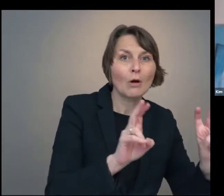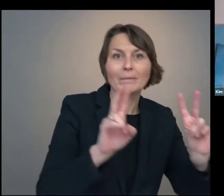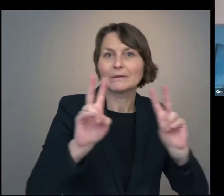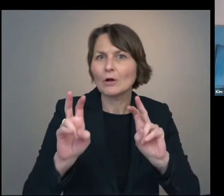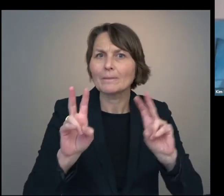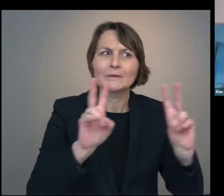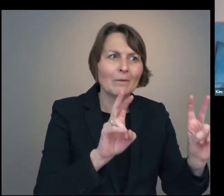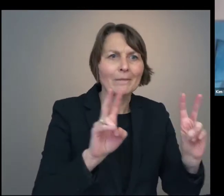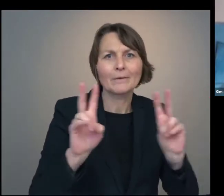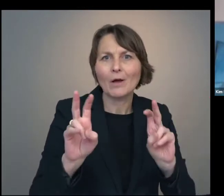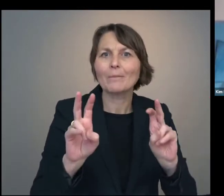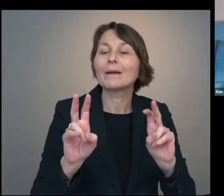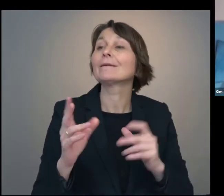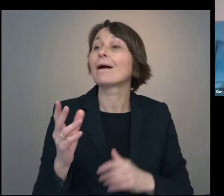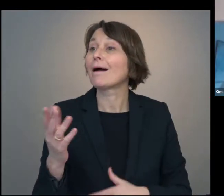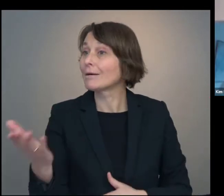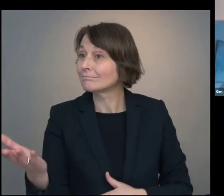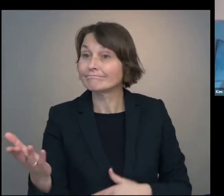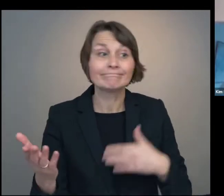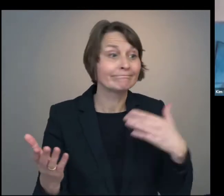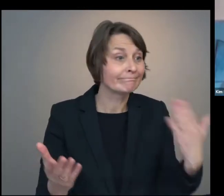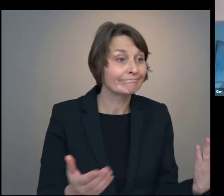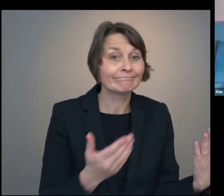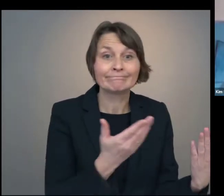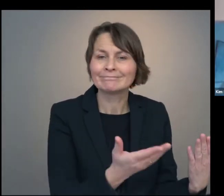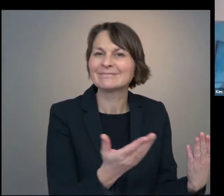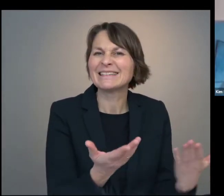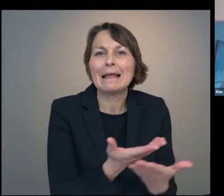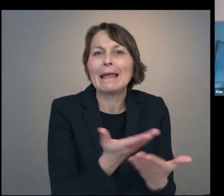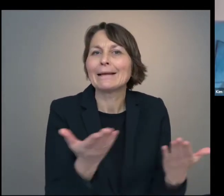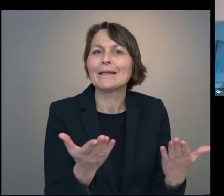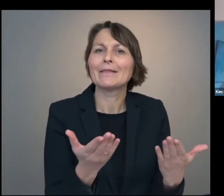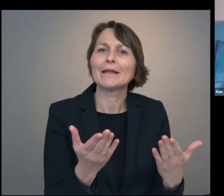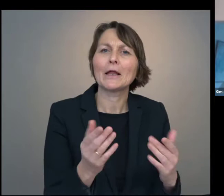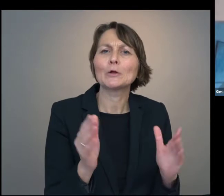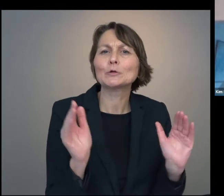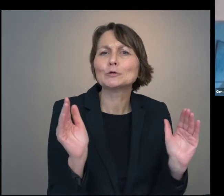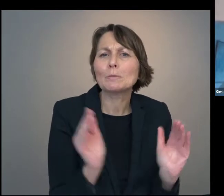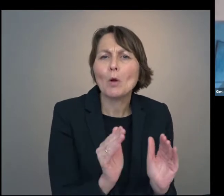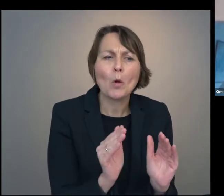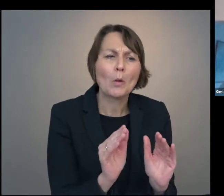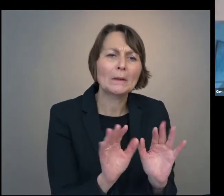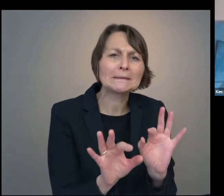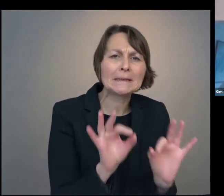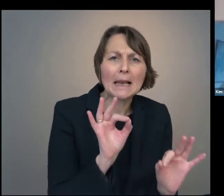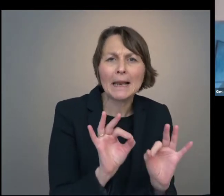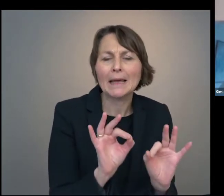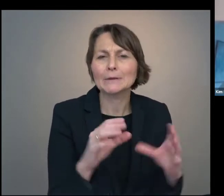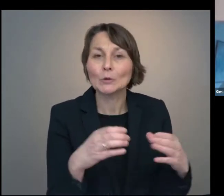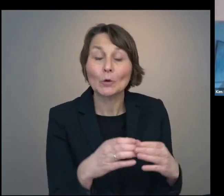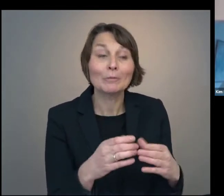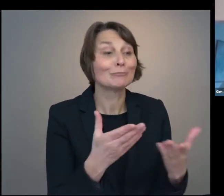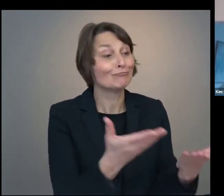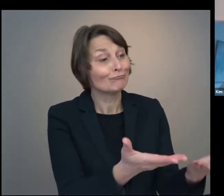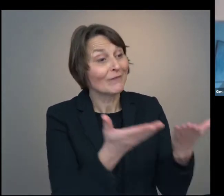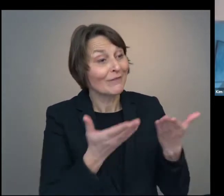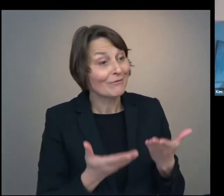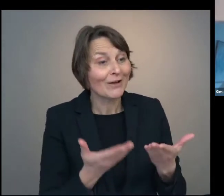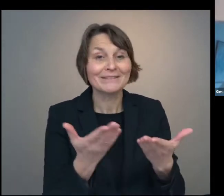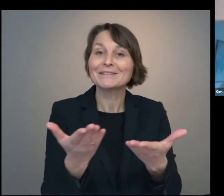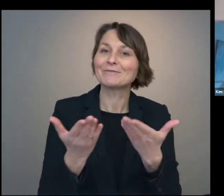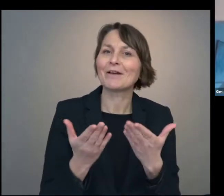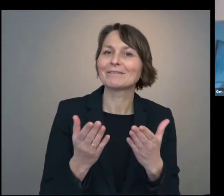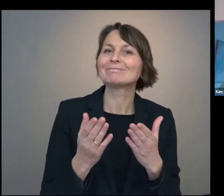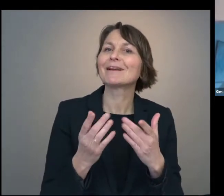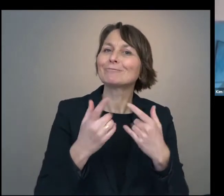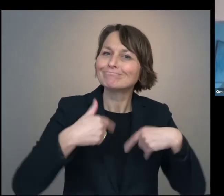topics and open the discussion to all instead of a small select group of people that usually get invited either to a